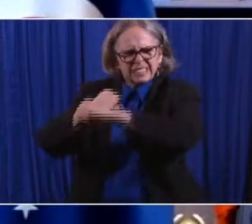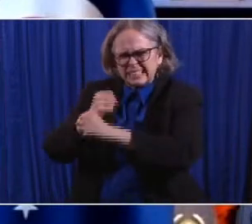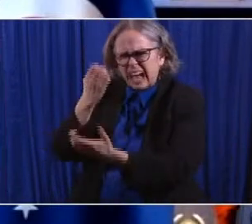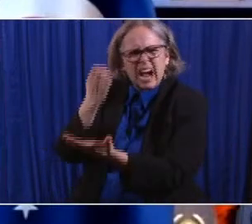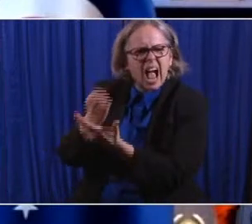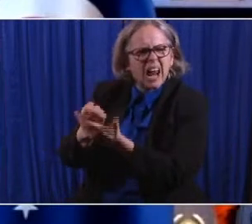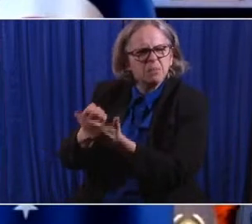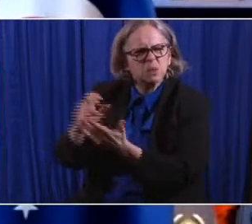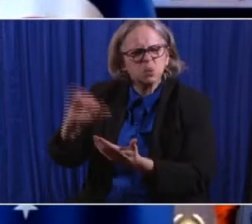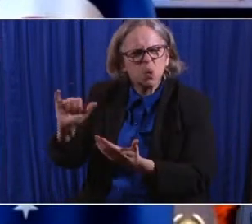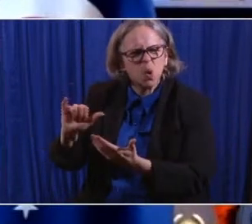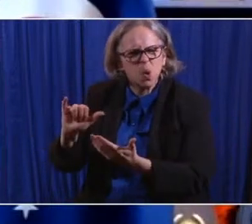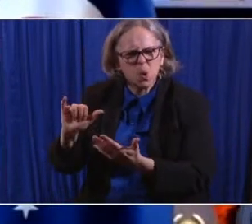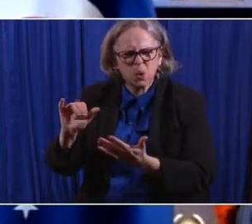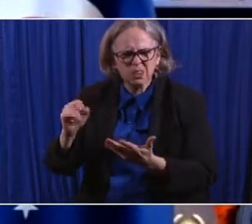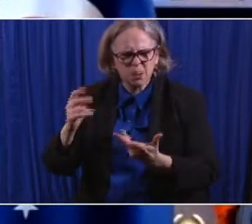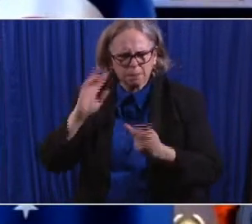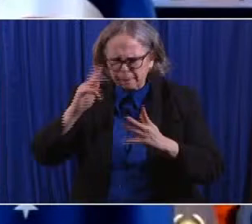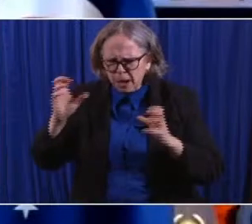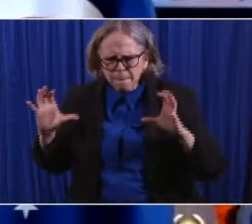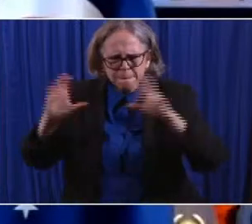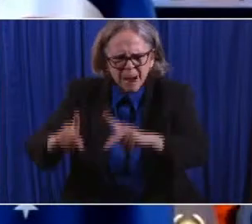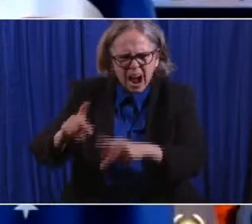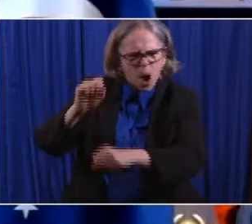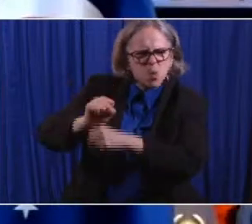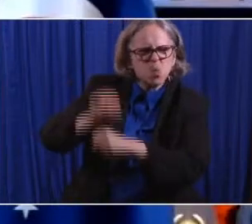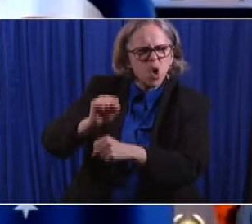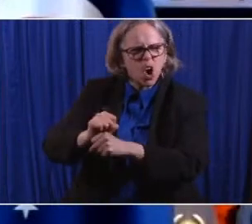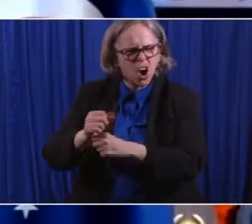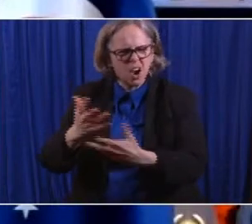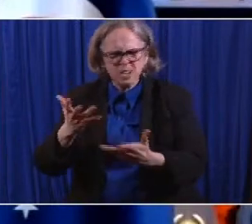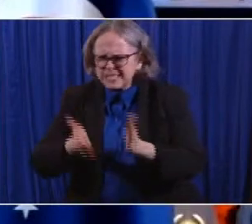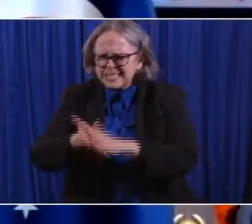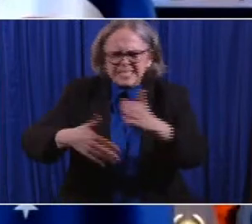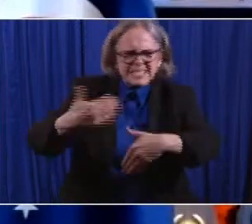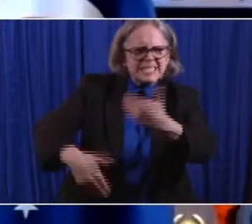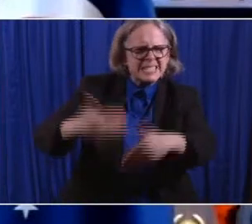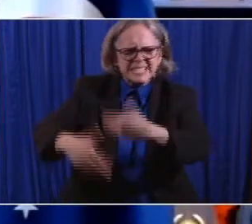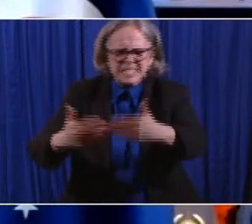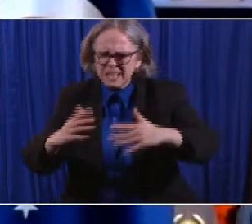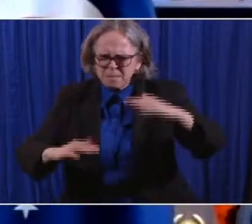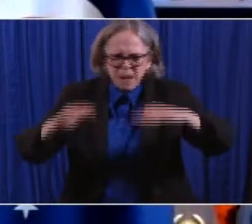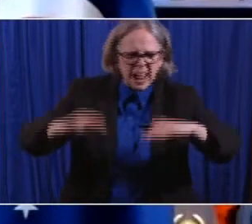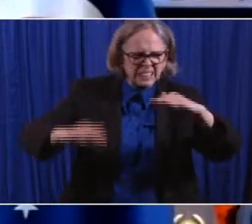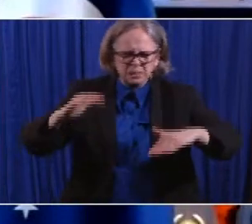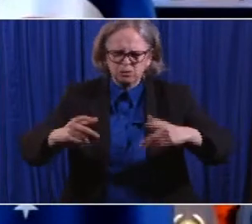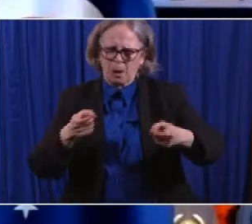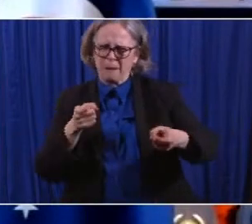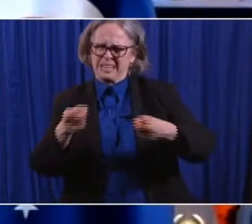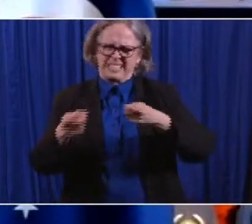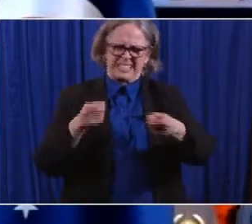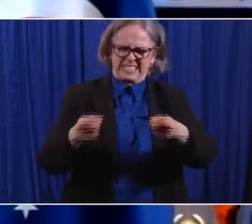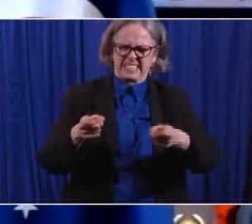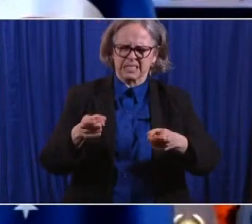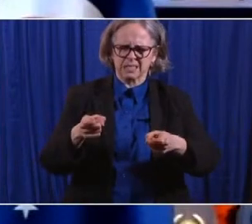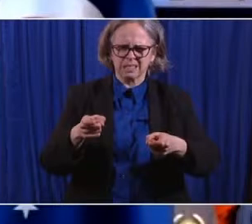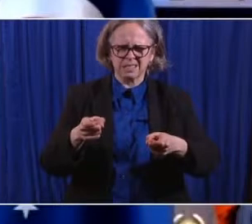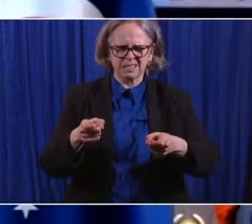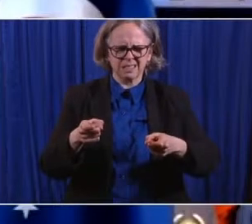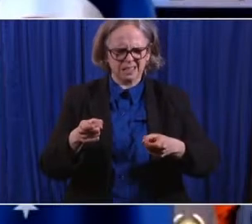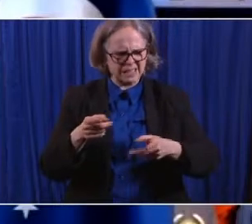them back to work where it was safe and manage this pandemic in a thoughtful way that finds that